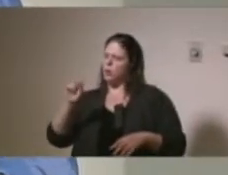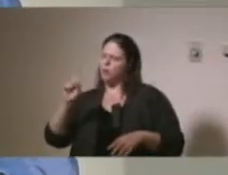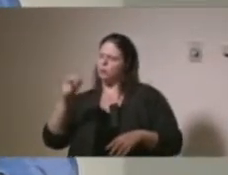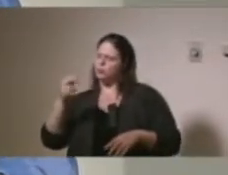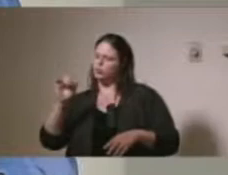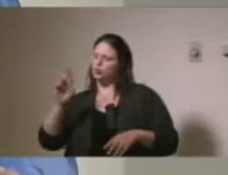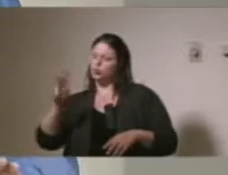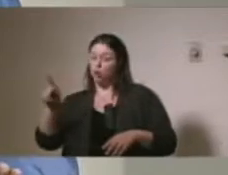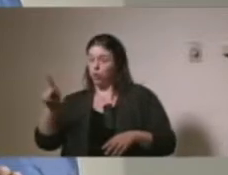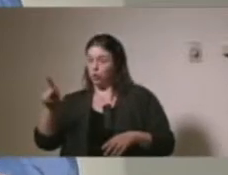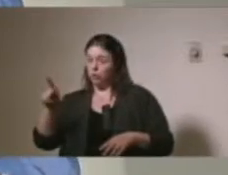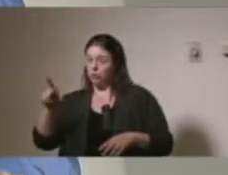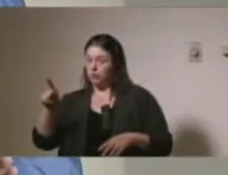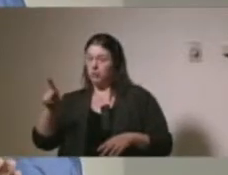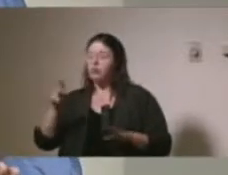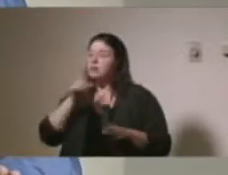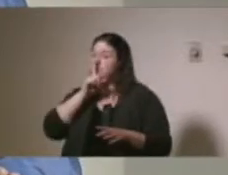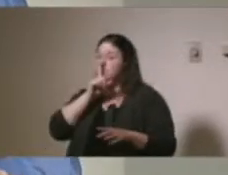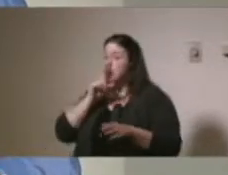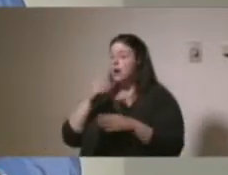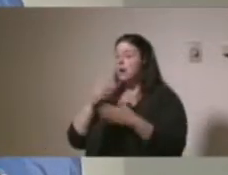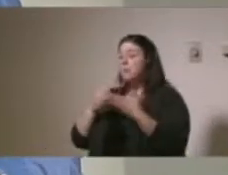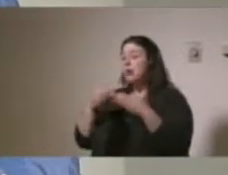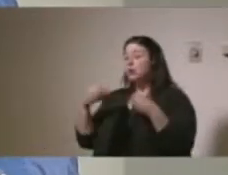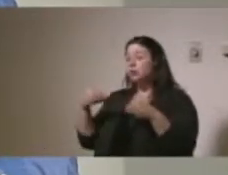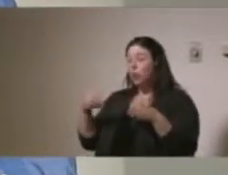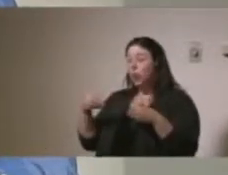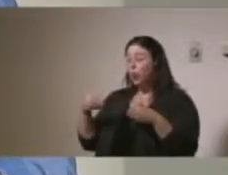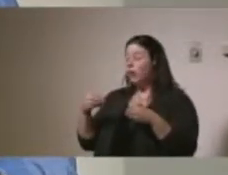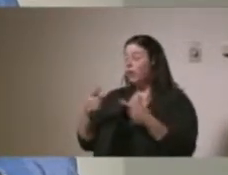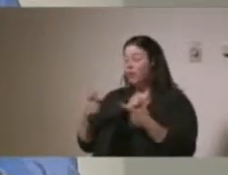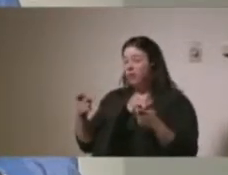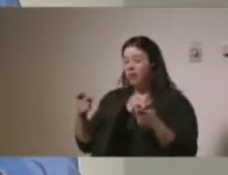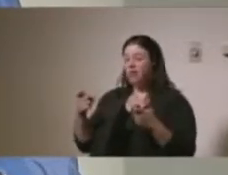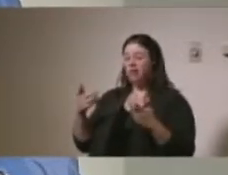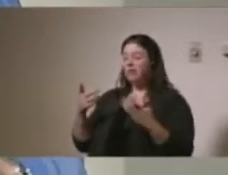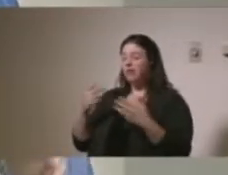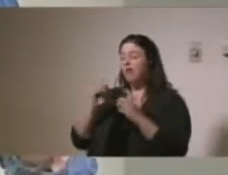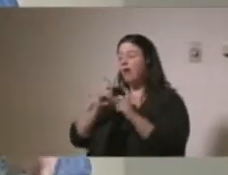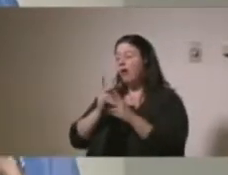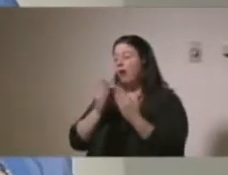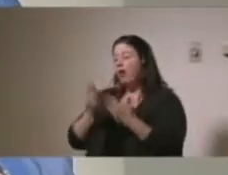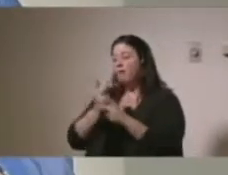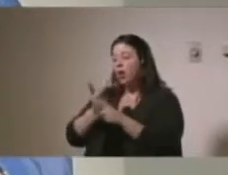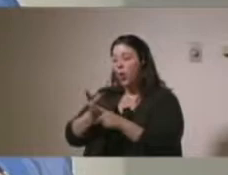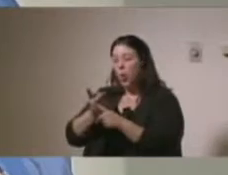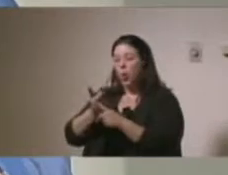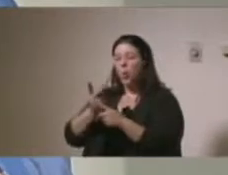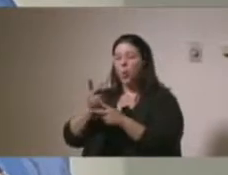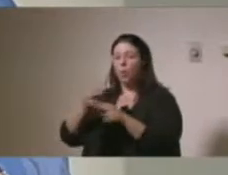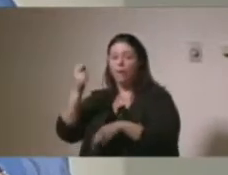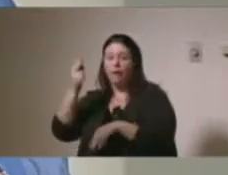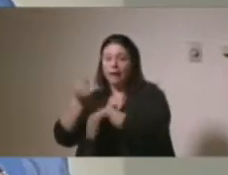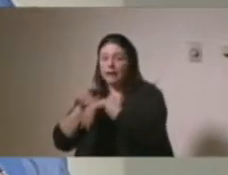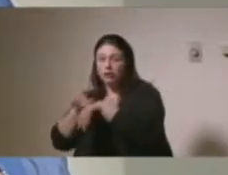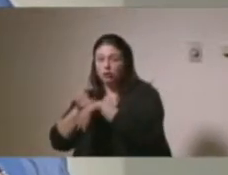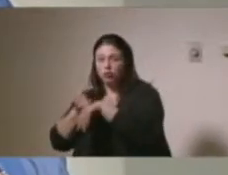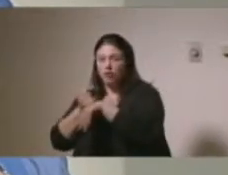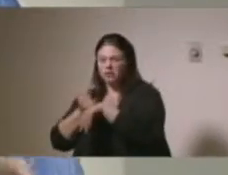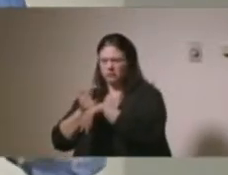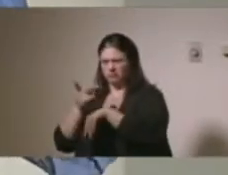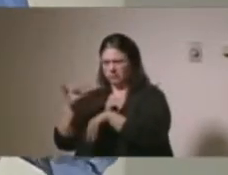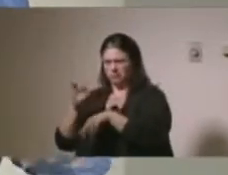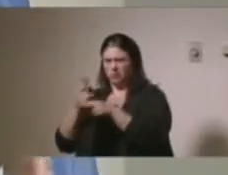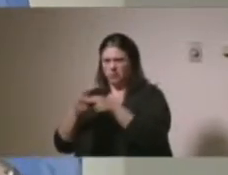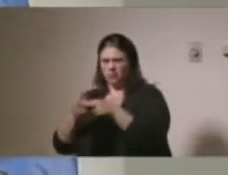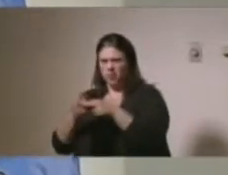We're calling them exactly what they are. They're predatory loan sharks. This was a first initiative. It was basically a